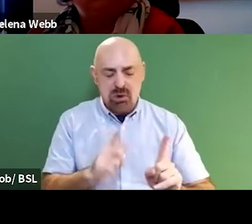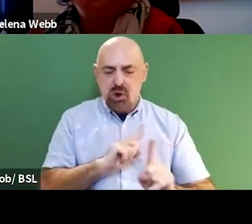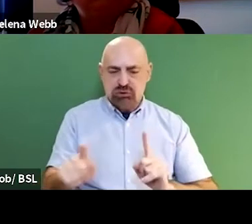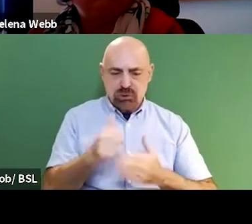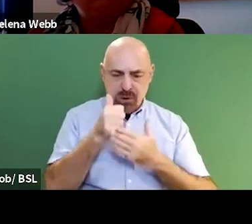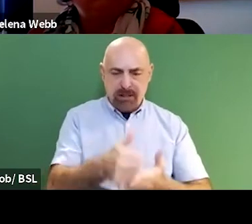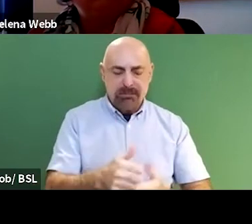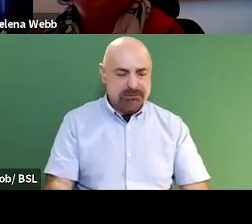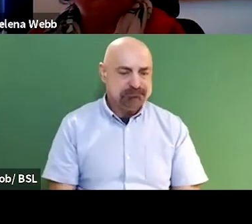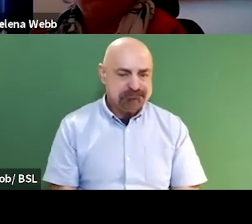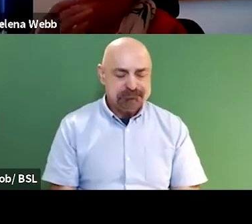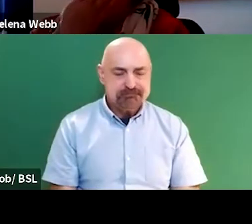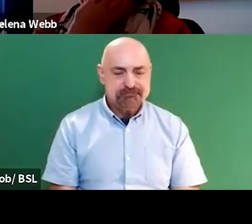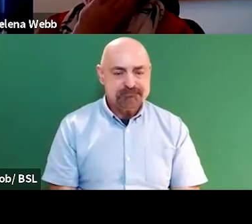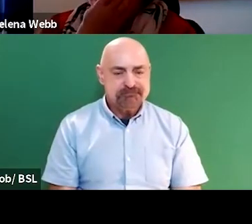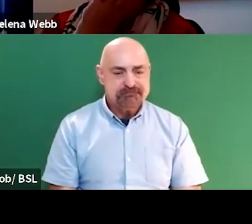with them.